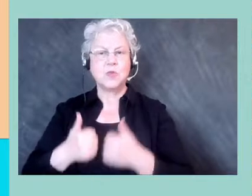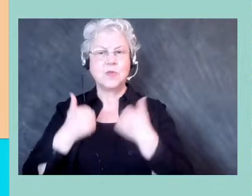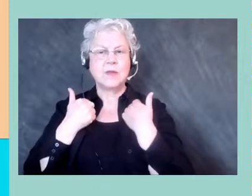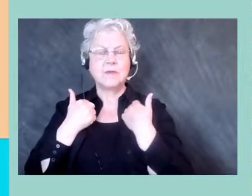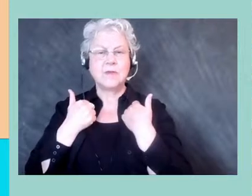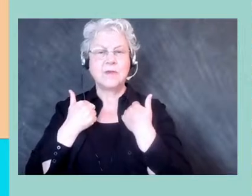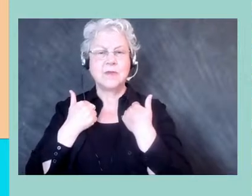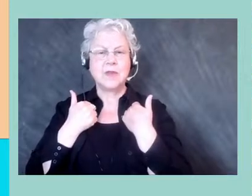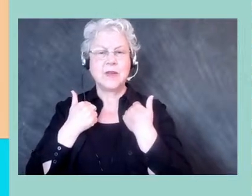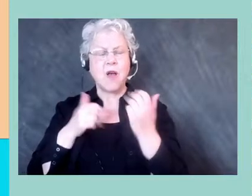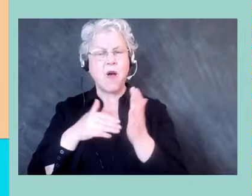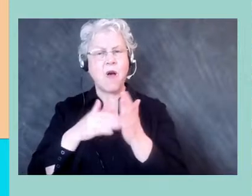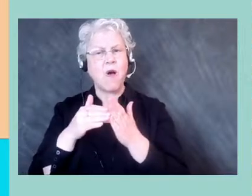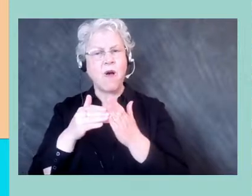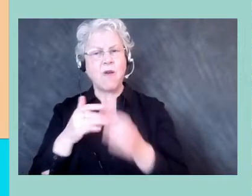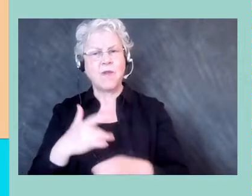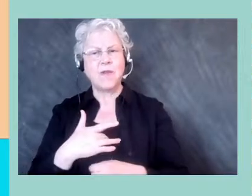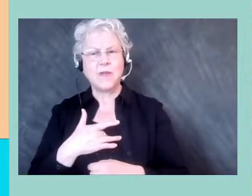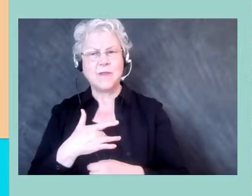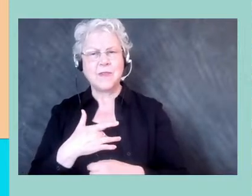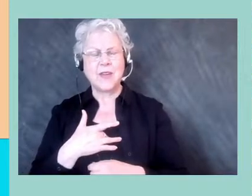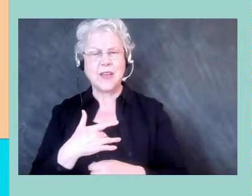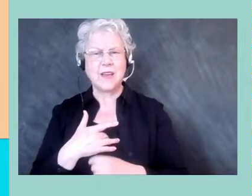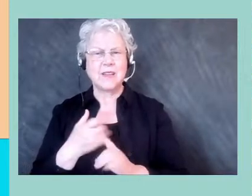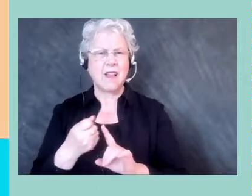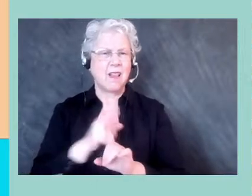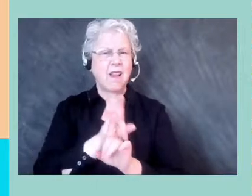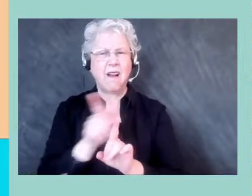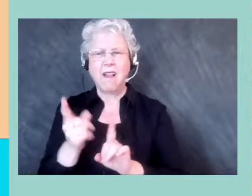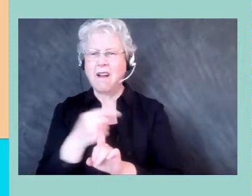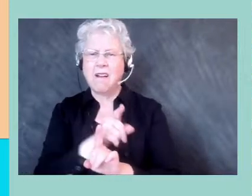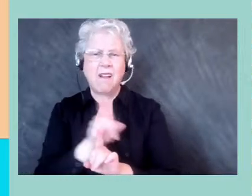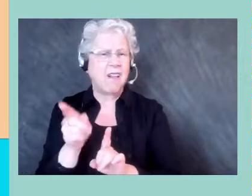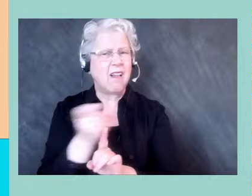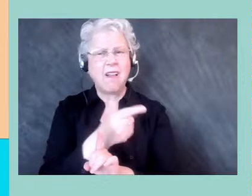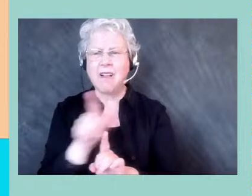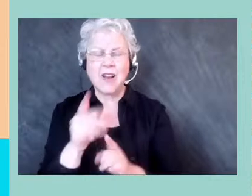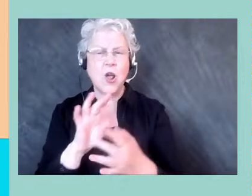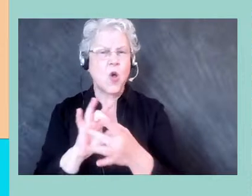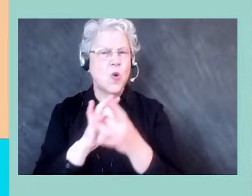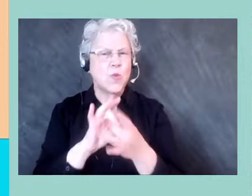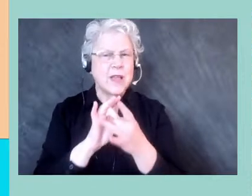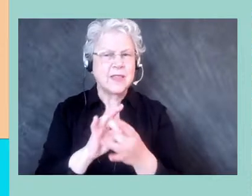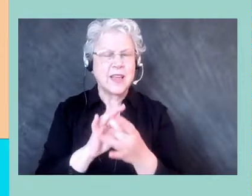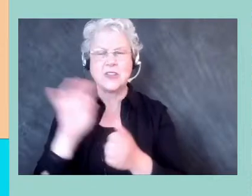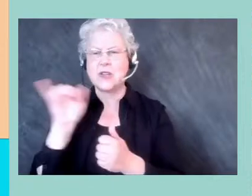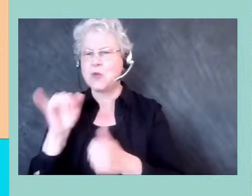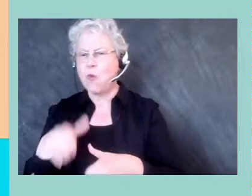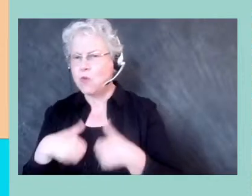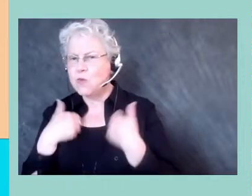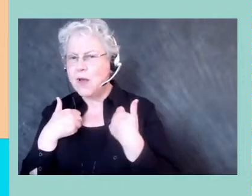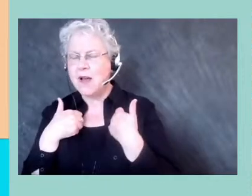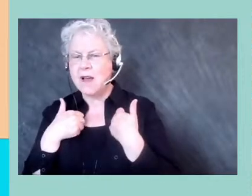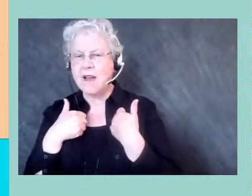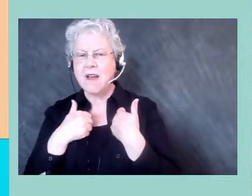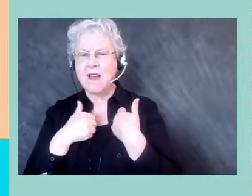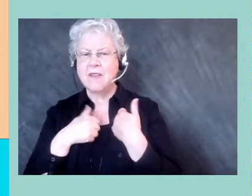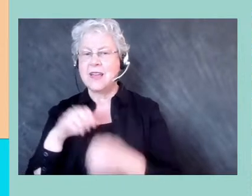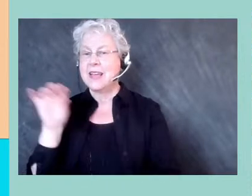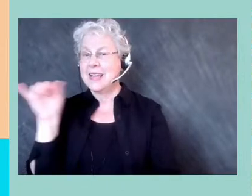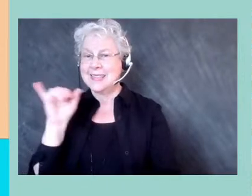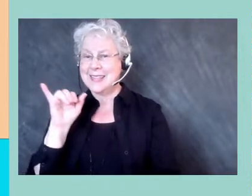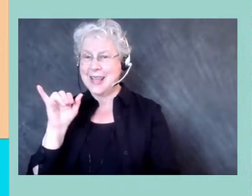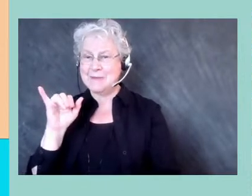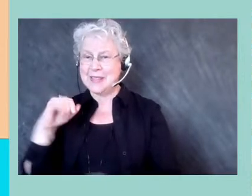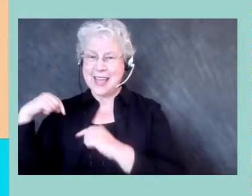In this stage of our life, we often find ourselves twisting and tangling in our relationships and